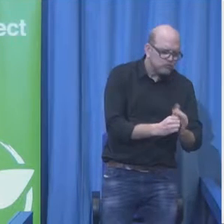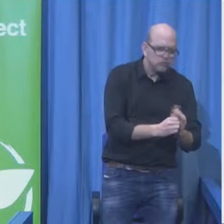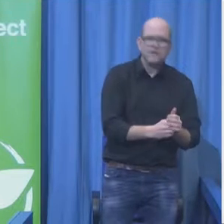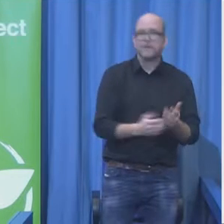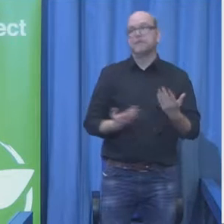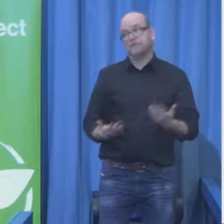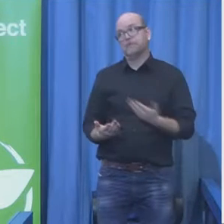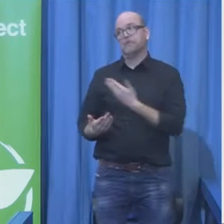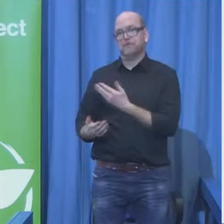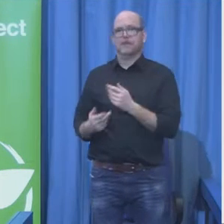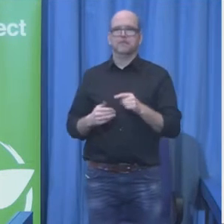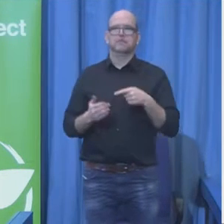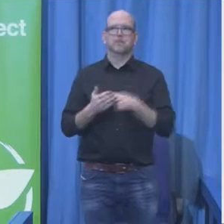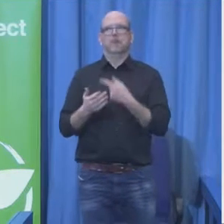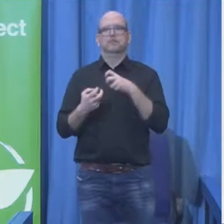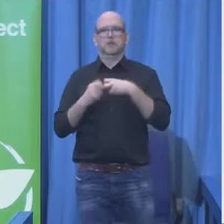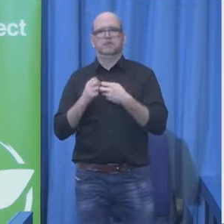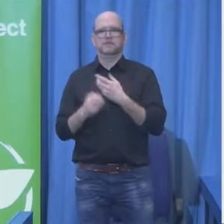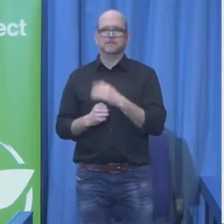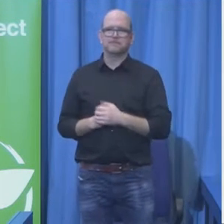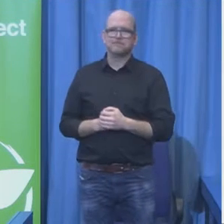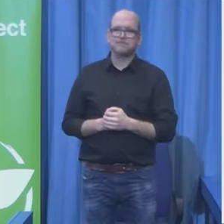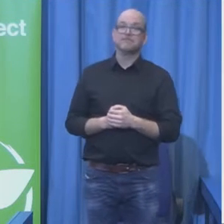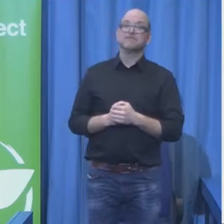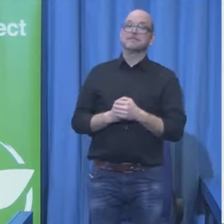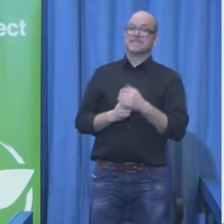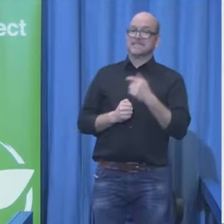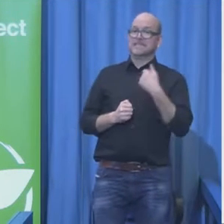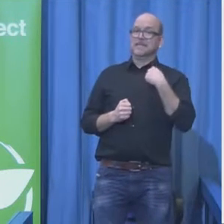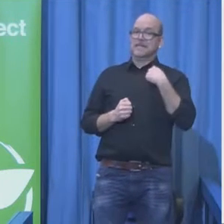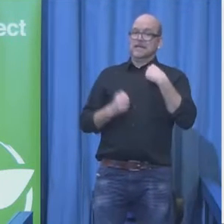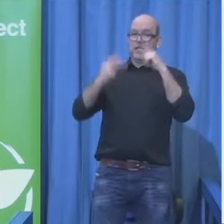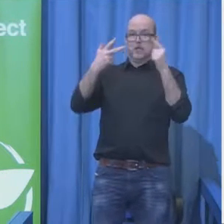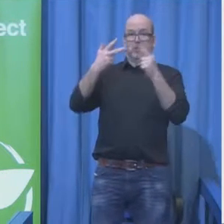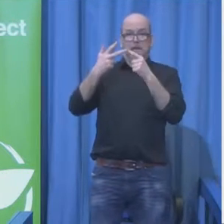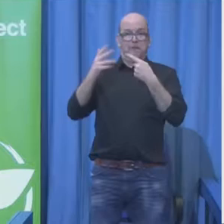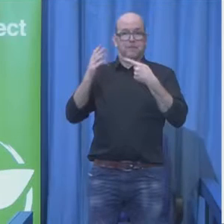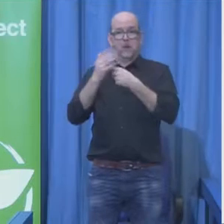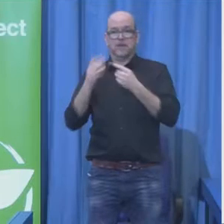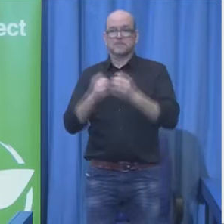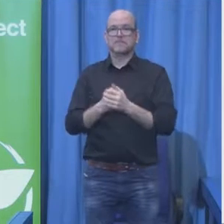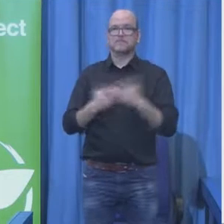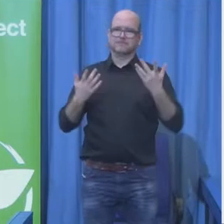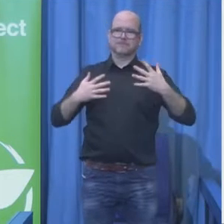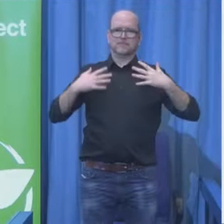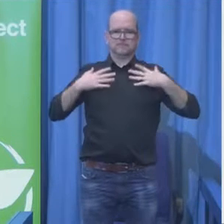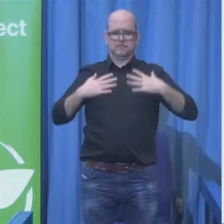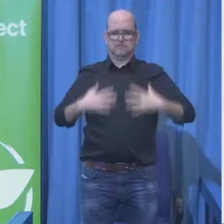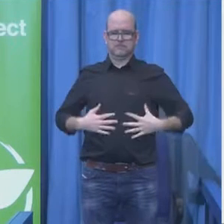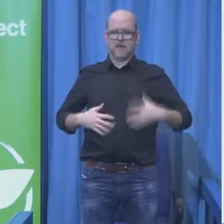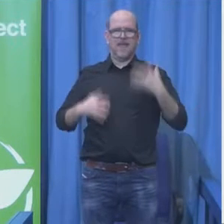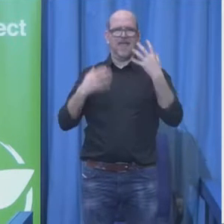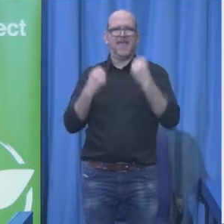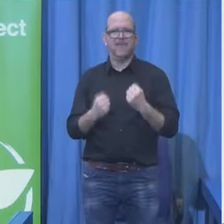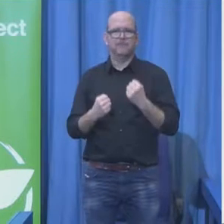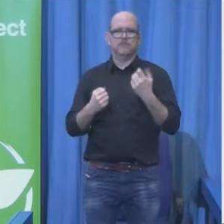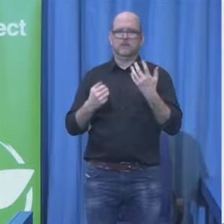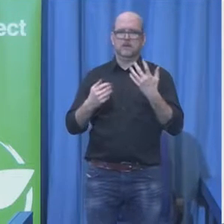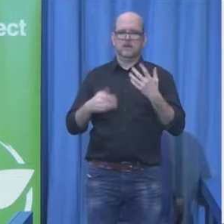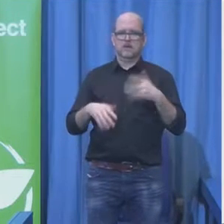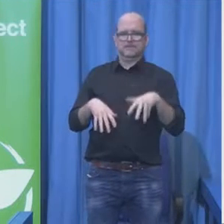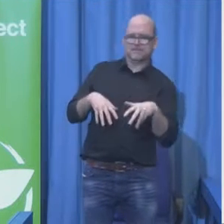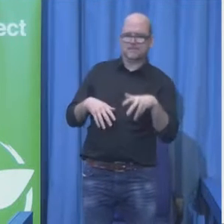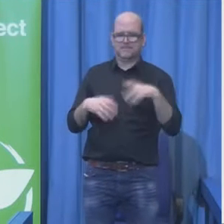Again, I'm stating the obvious, and I think everyone knows what all of these are. I mean, accessibility is a huge issue for us in